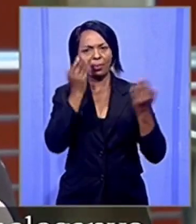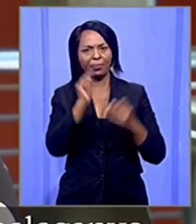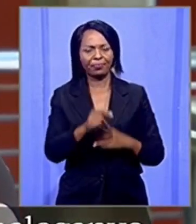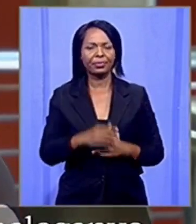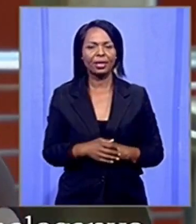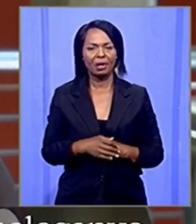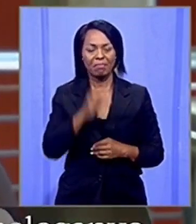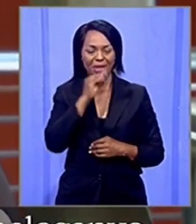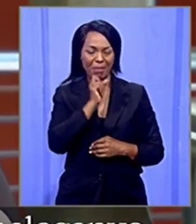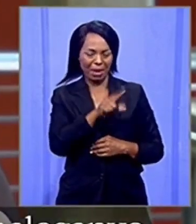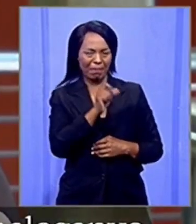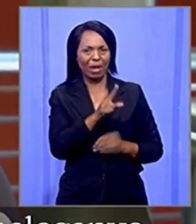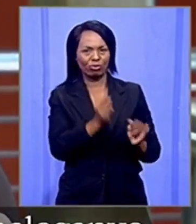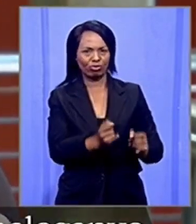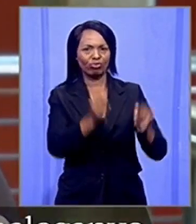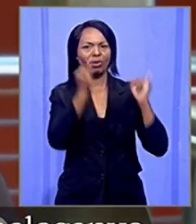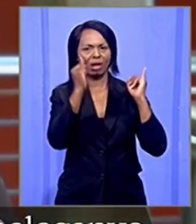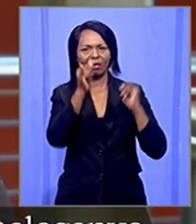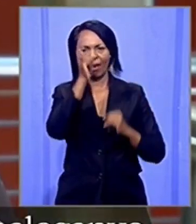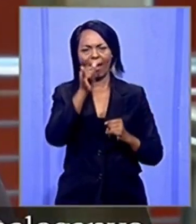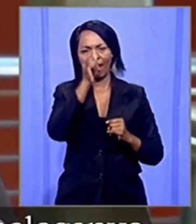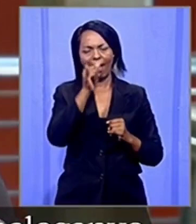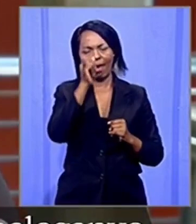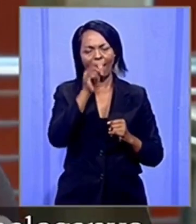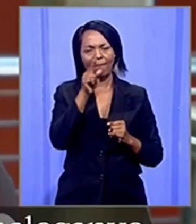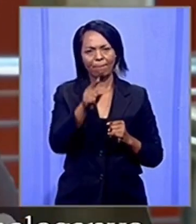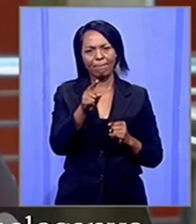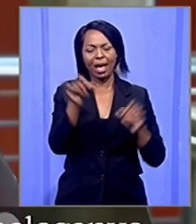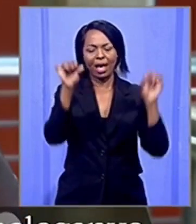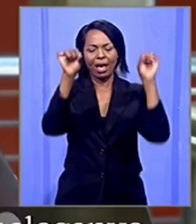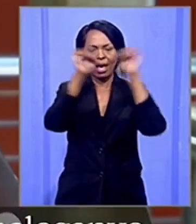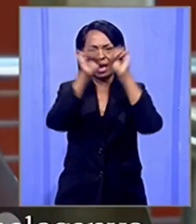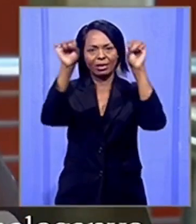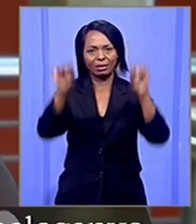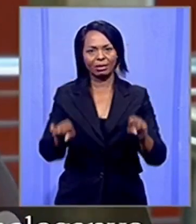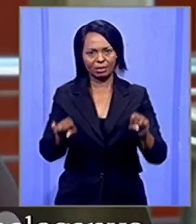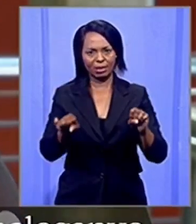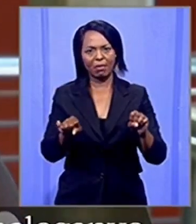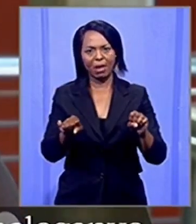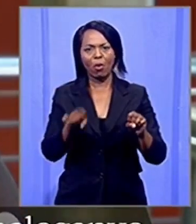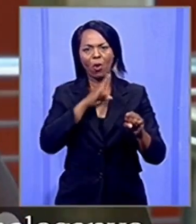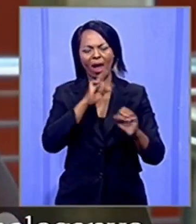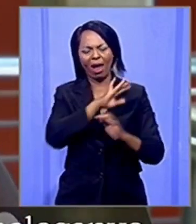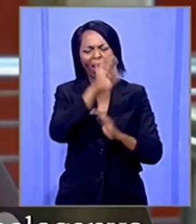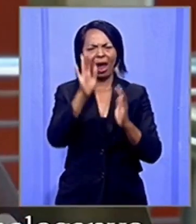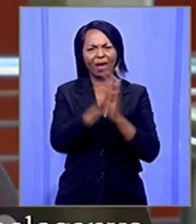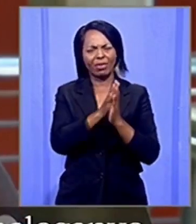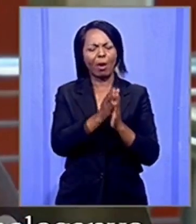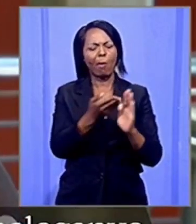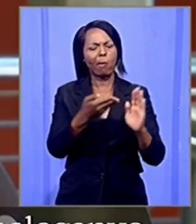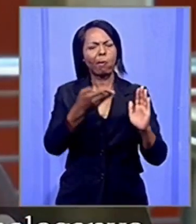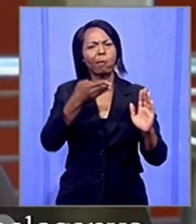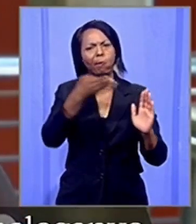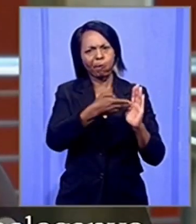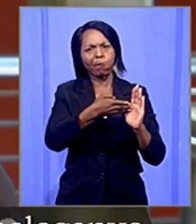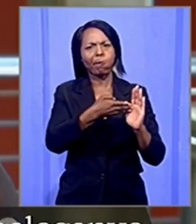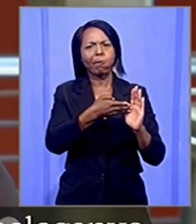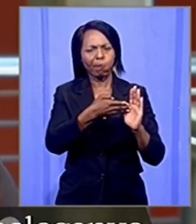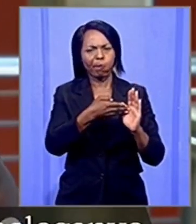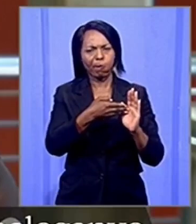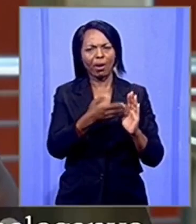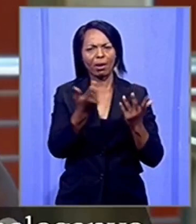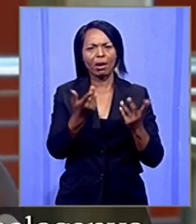the seriousness of the criminal justice system in holding those accused of violent crimes against women